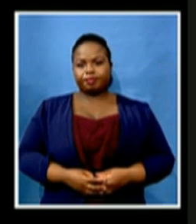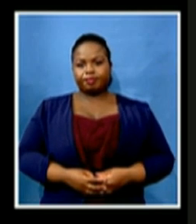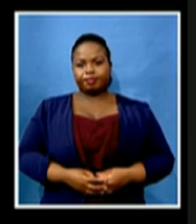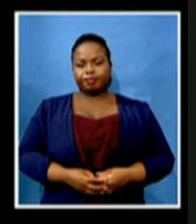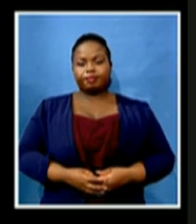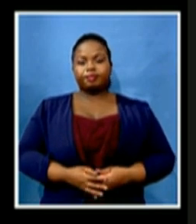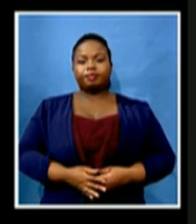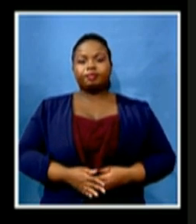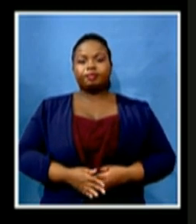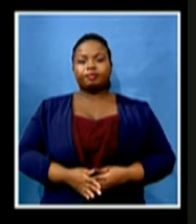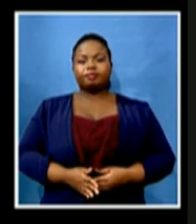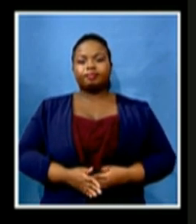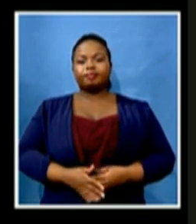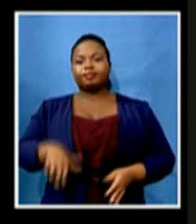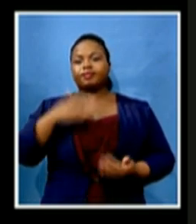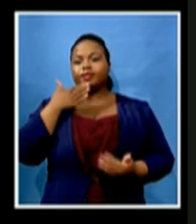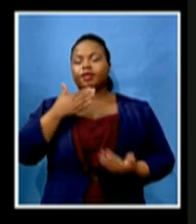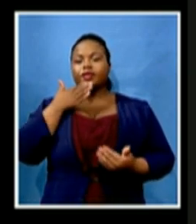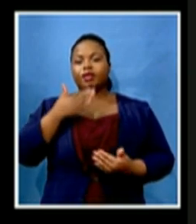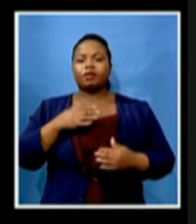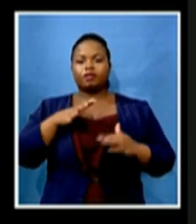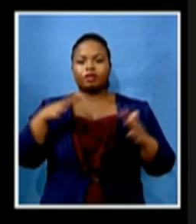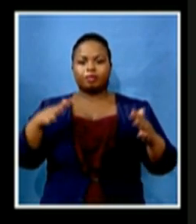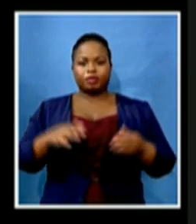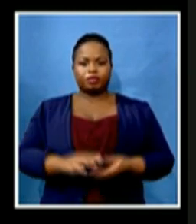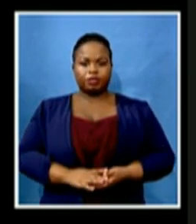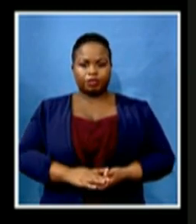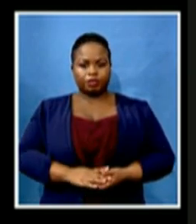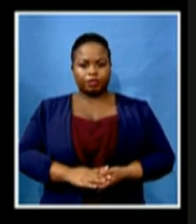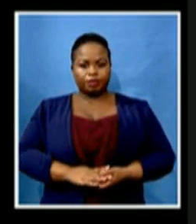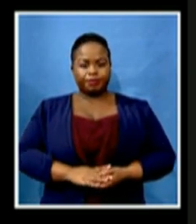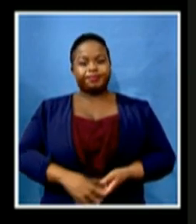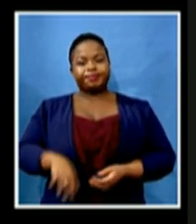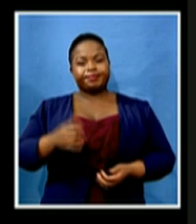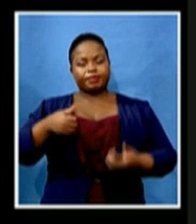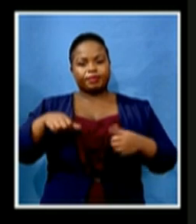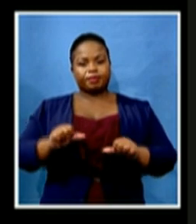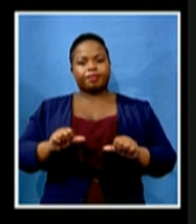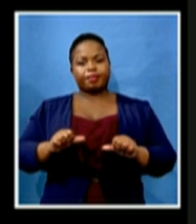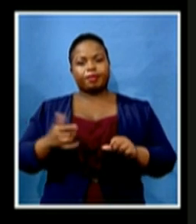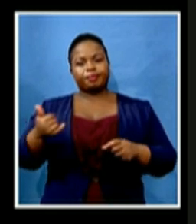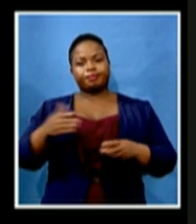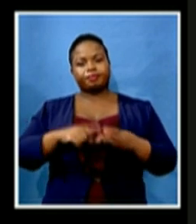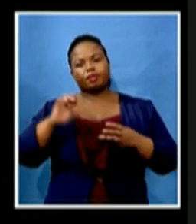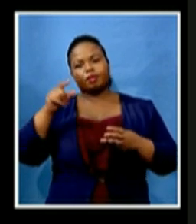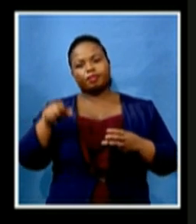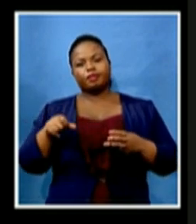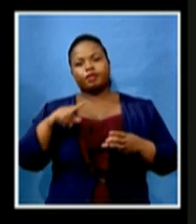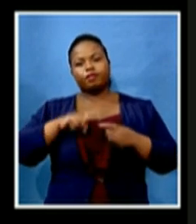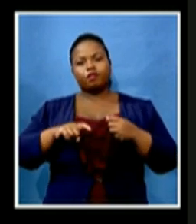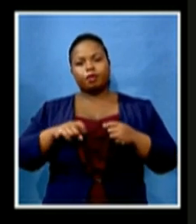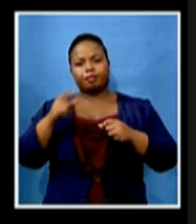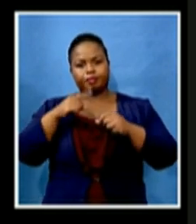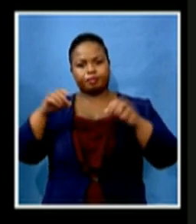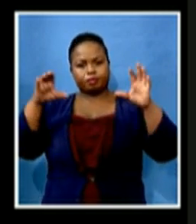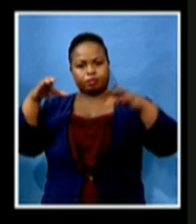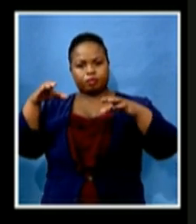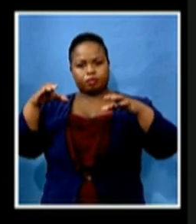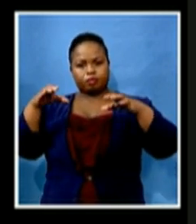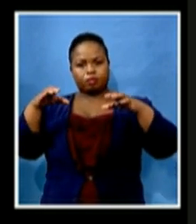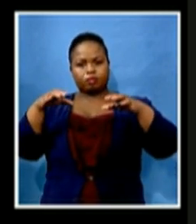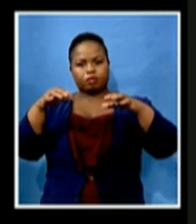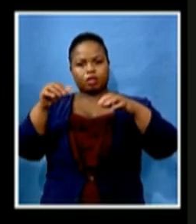Mr. Child. If we can have somebody from the consortium answering some of the questions, please. Some of the questions that have not